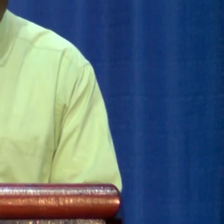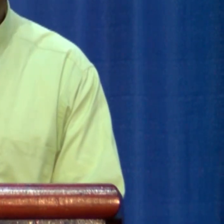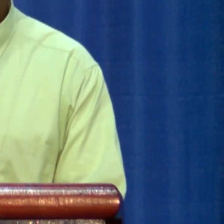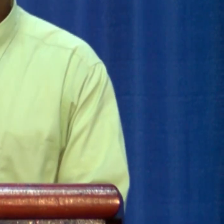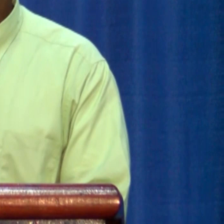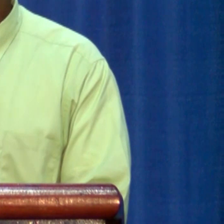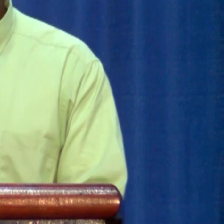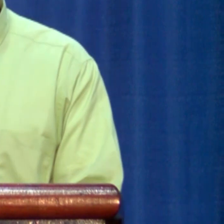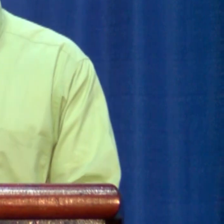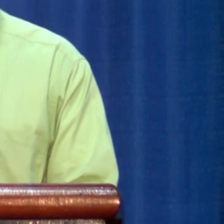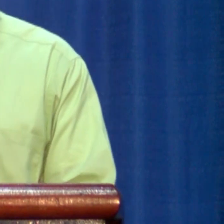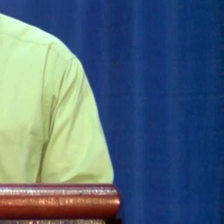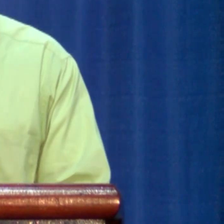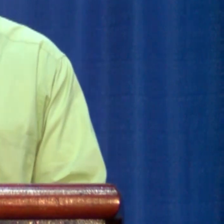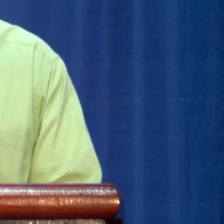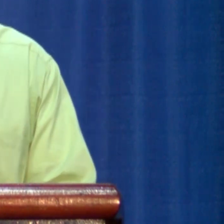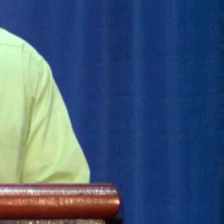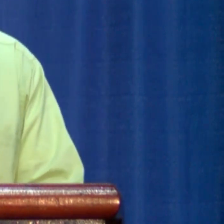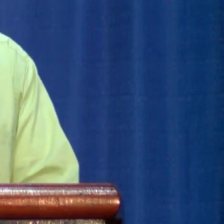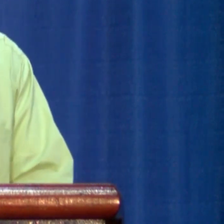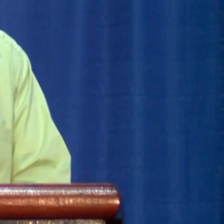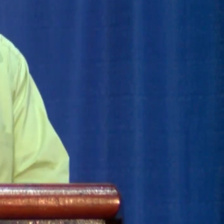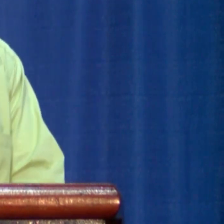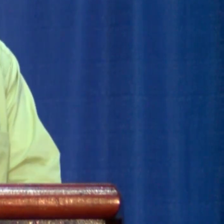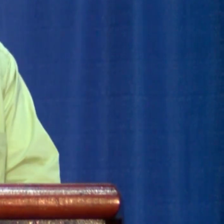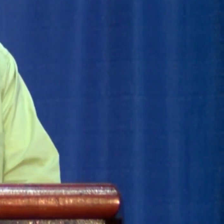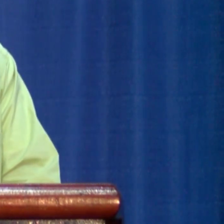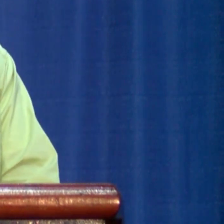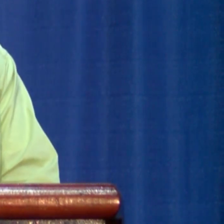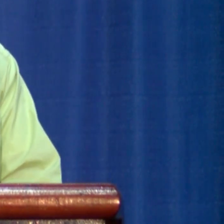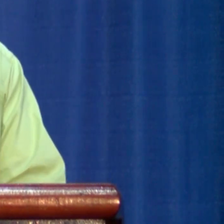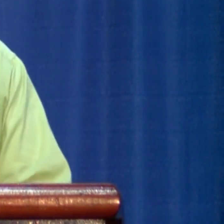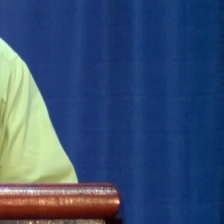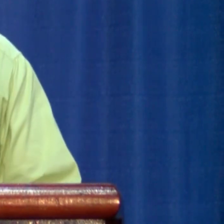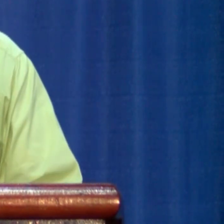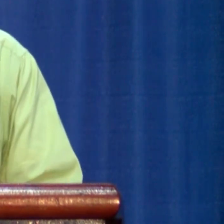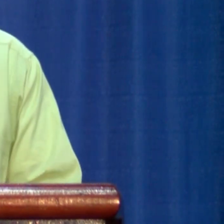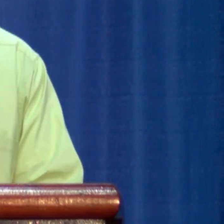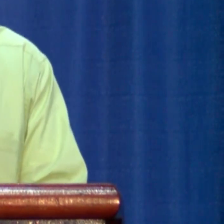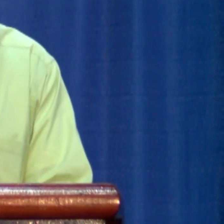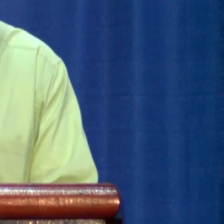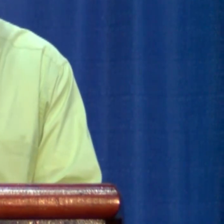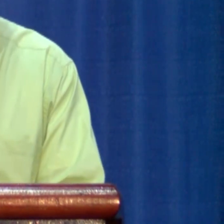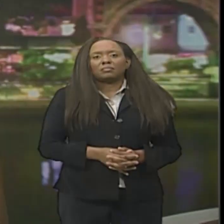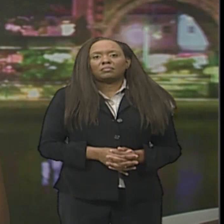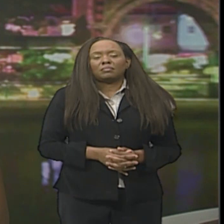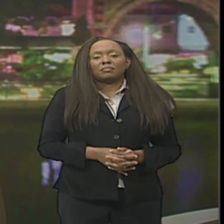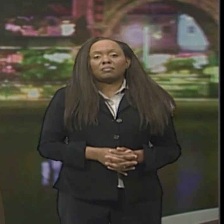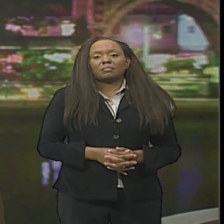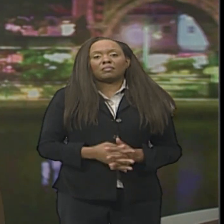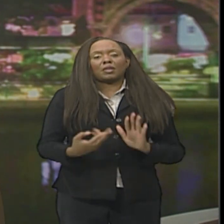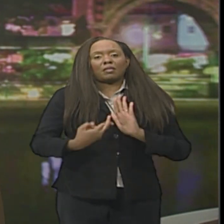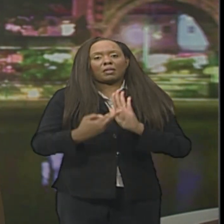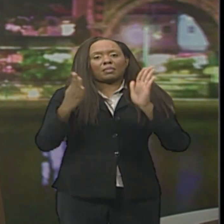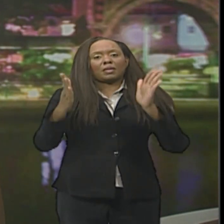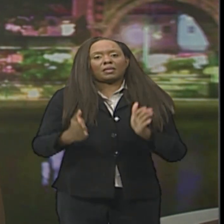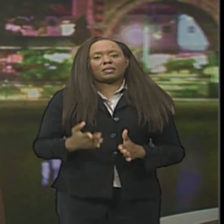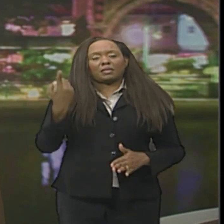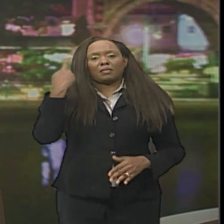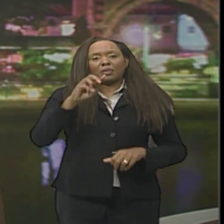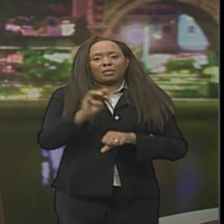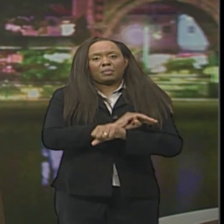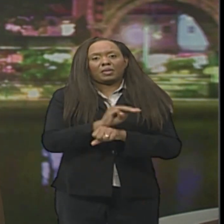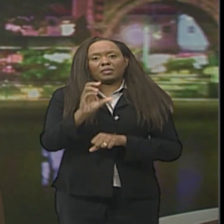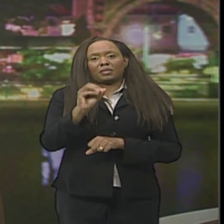is that I had someone who was interested in producing food and carry on the mantle. Permanent Secretary in